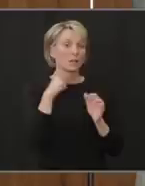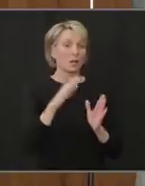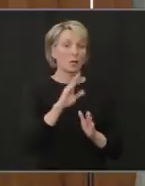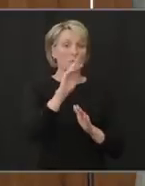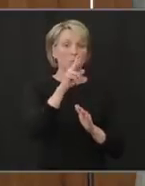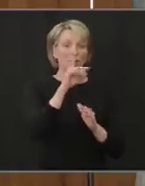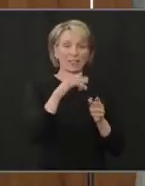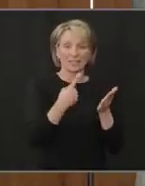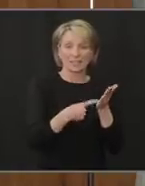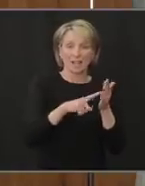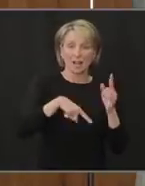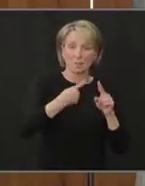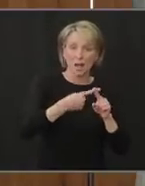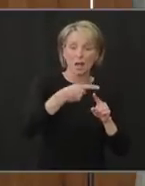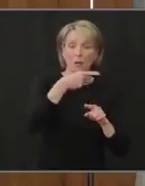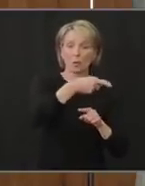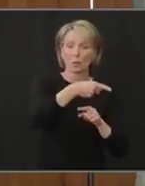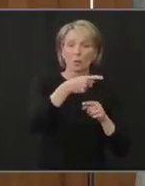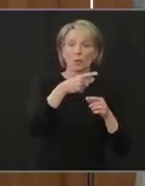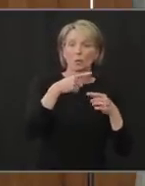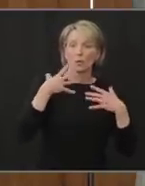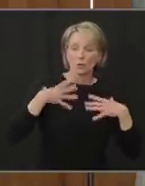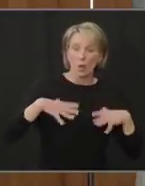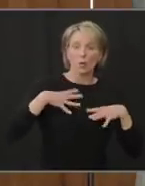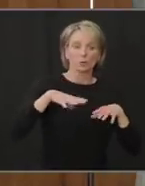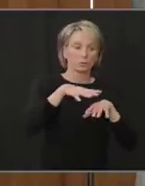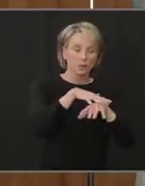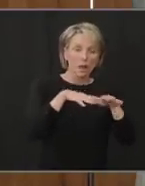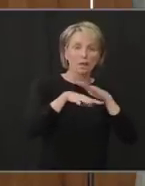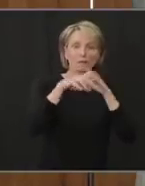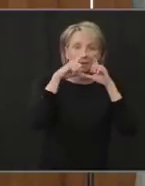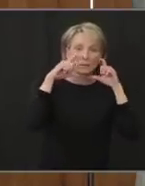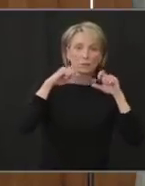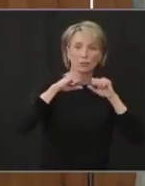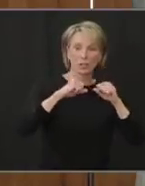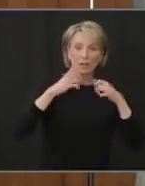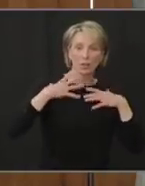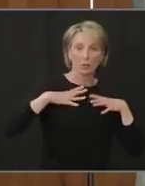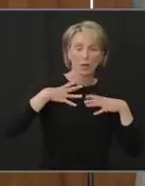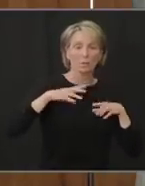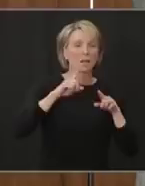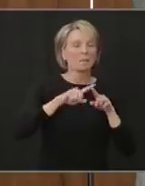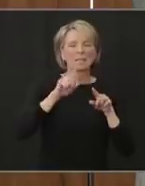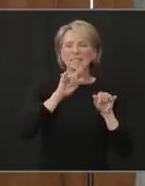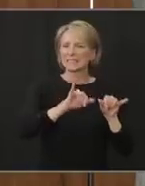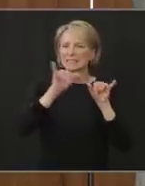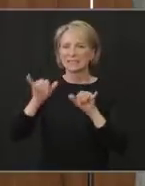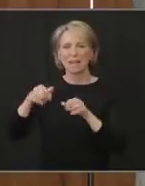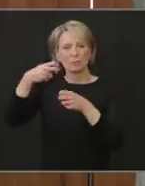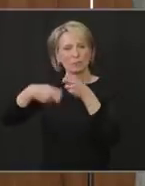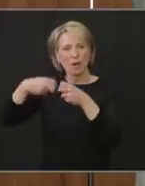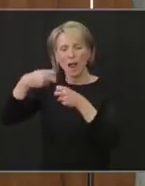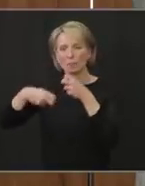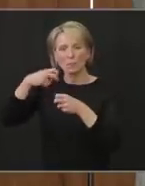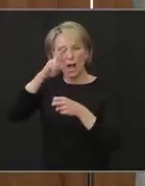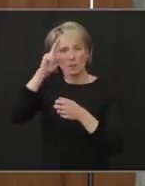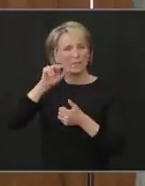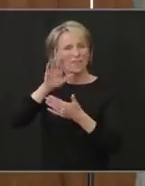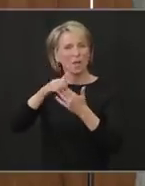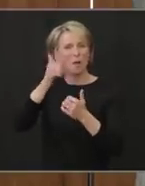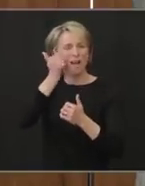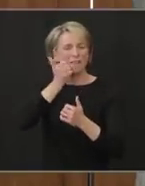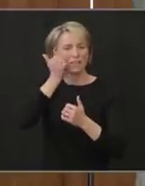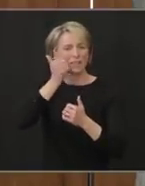same kinds of bottleneck and the same kind of triage is performed by hospitals literally every day. If you talk to the head